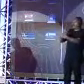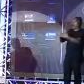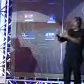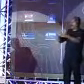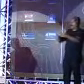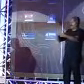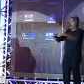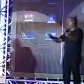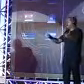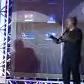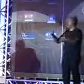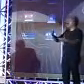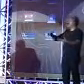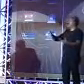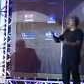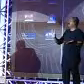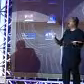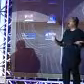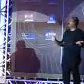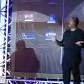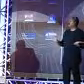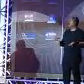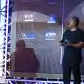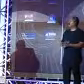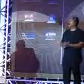centre on maintaining cohesion.